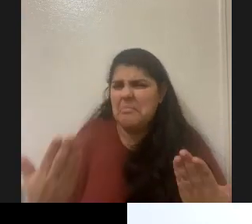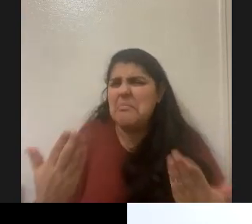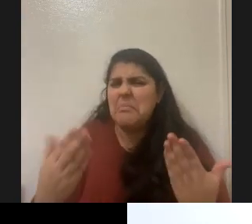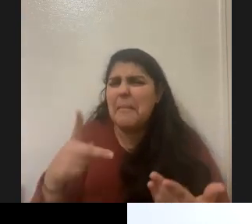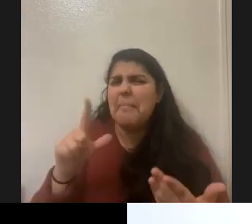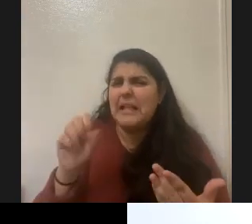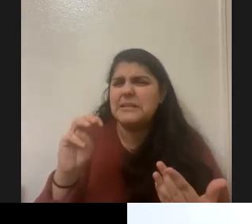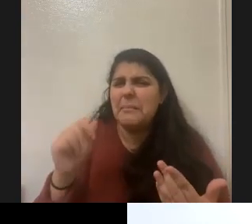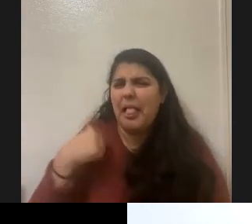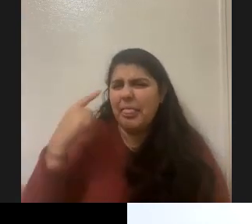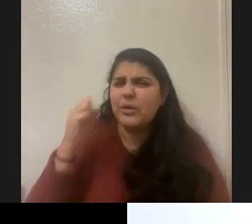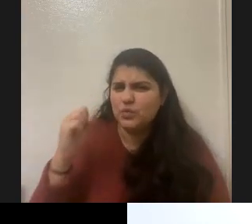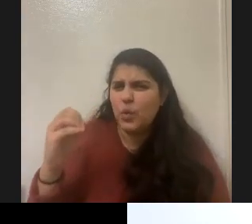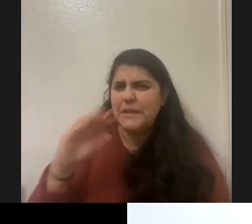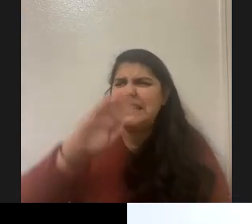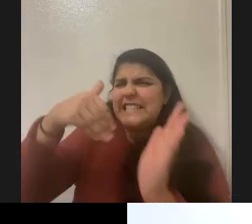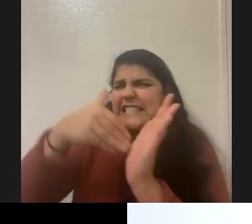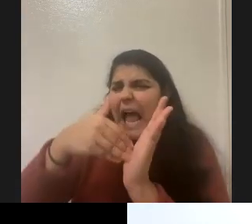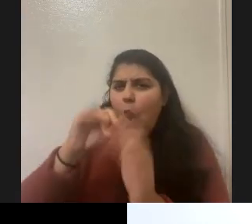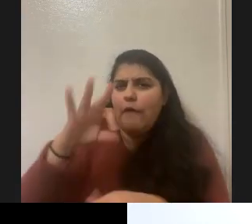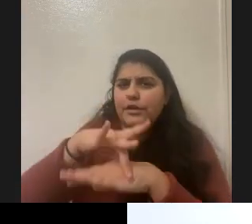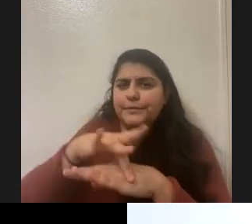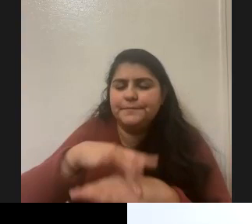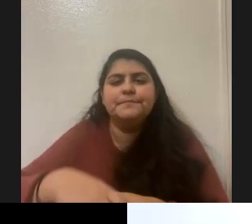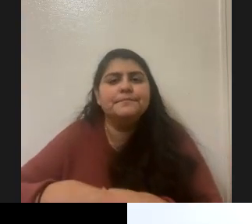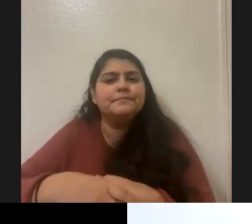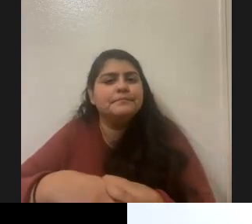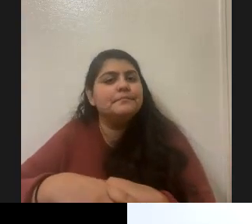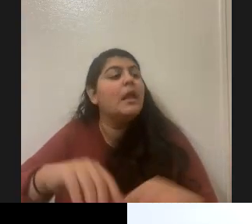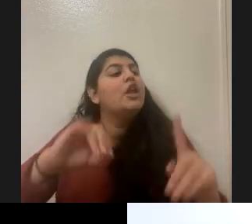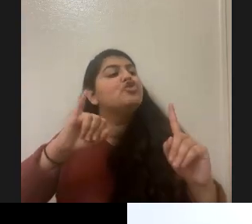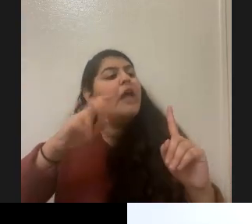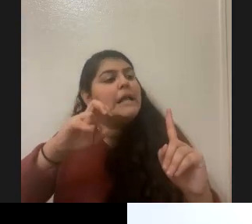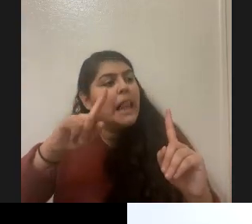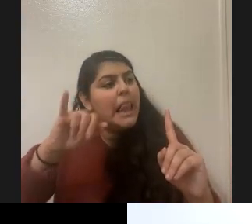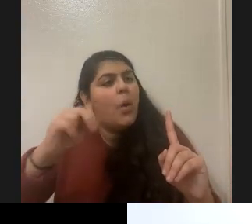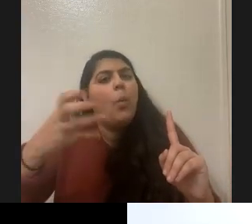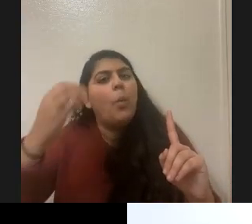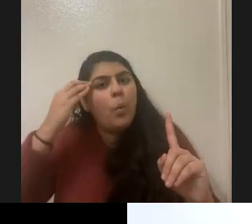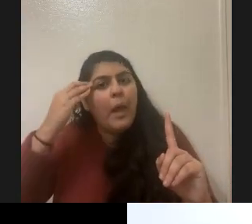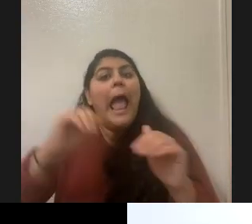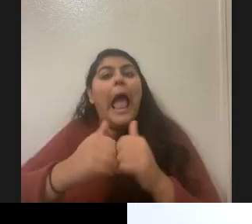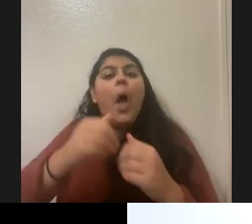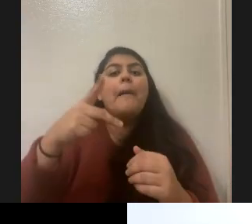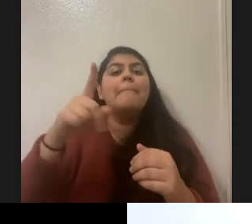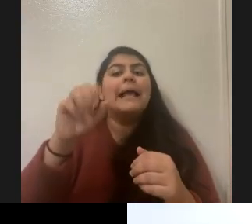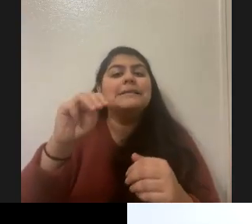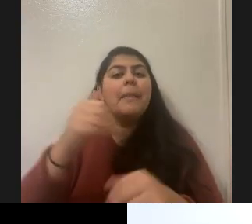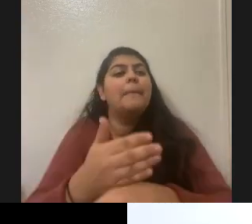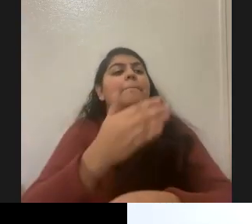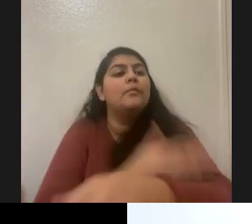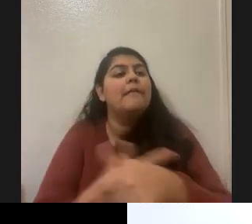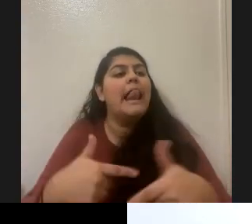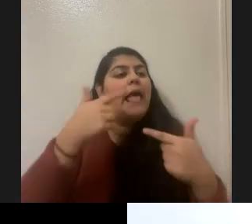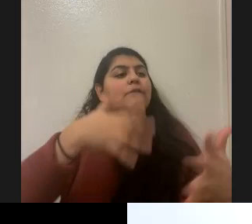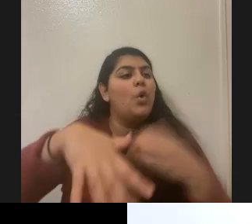think so. At the very center. Sweet. Jocelyn wants to know, how does plasma improve life around us? Yeah,